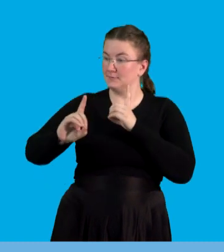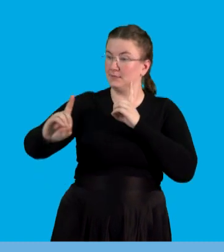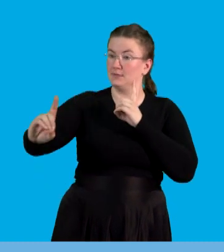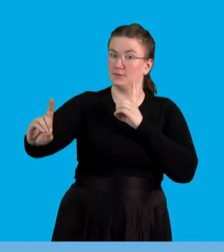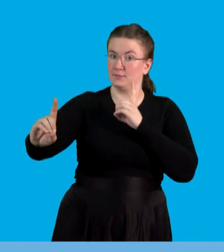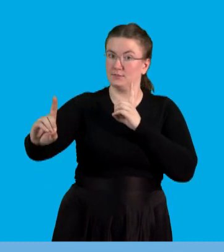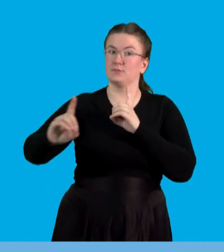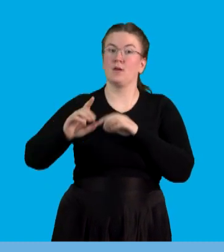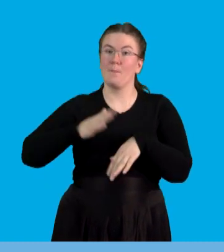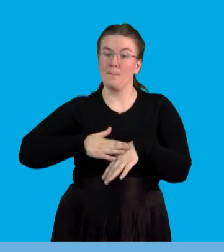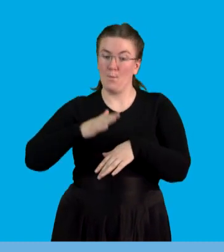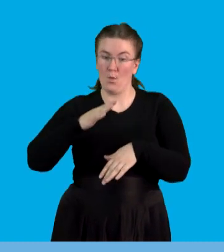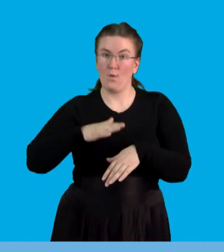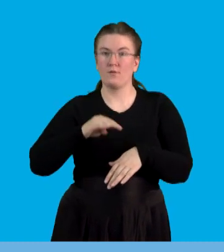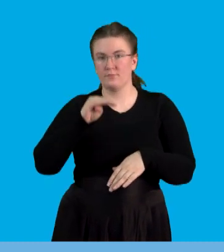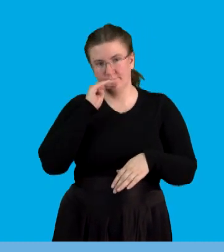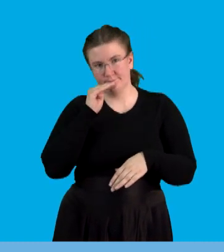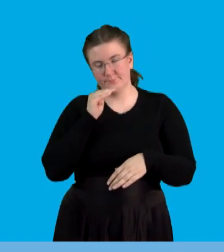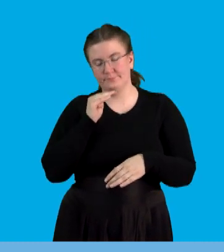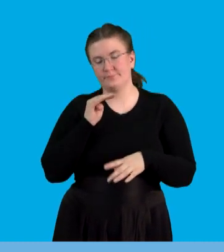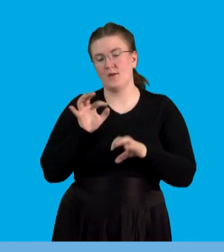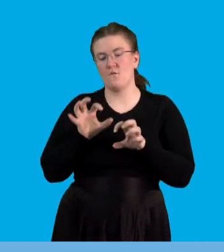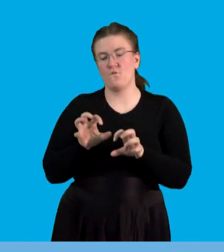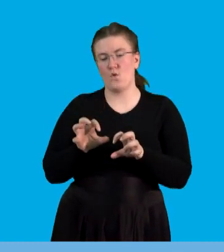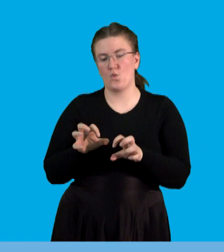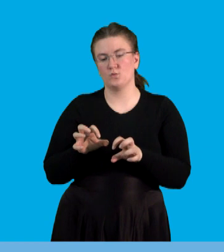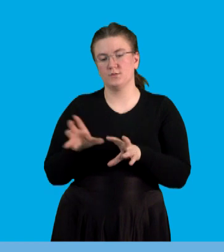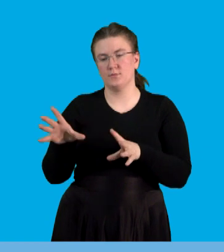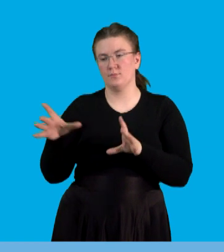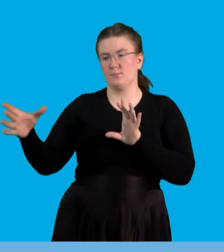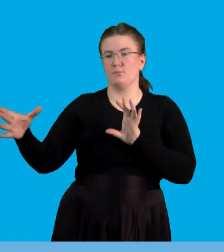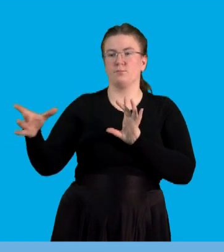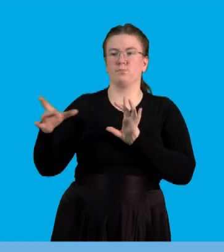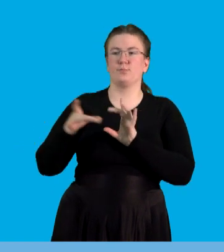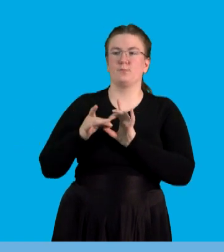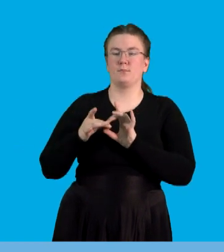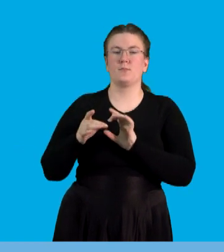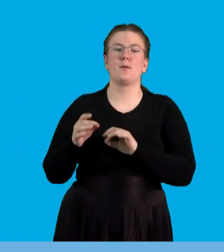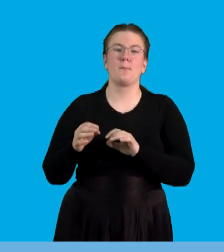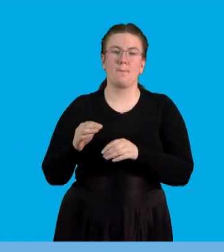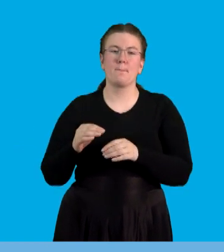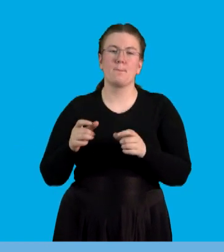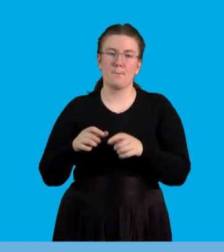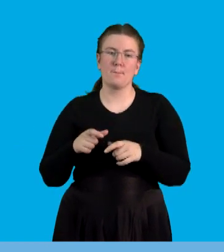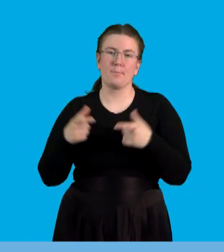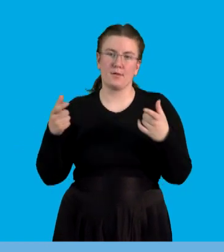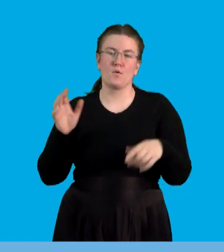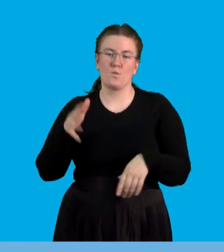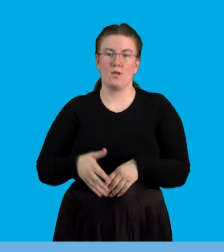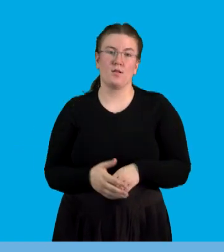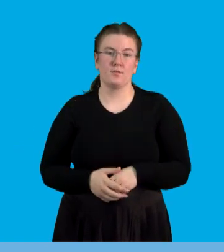their centers, the smaller the gravitational force of attraction between them. That simply means when we have two